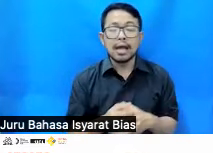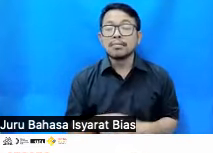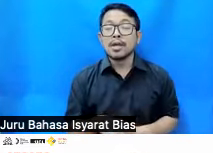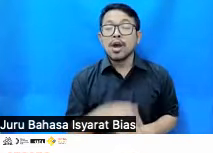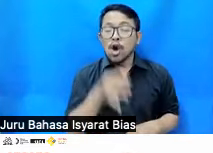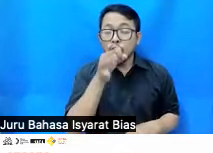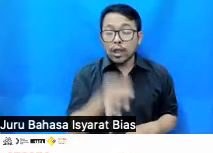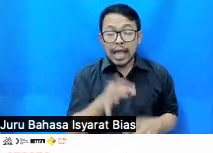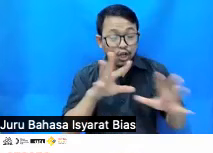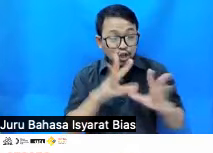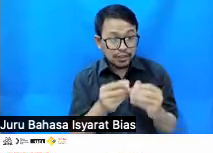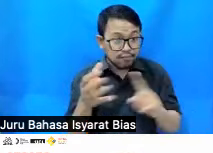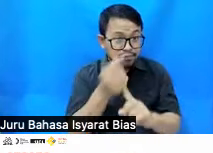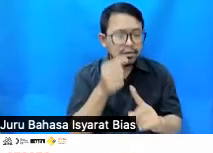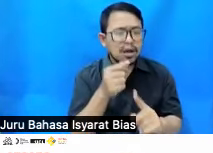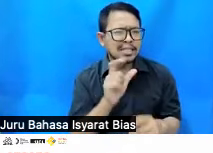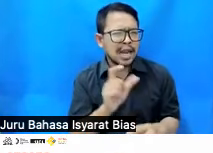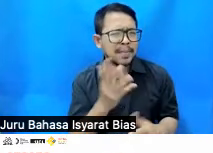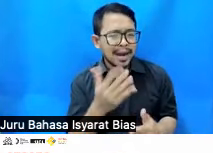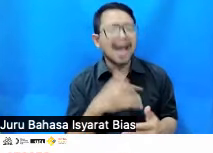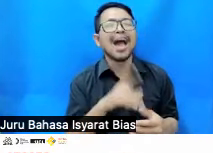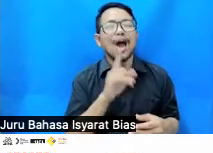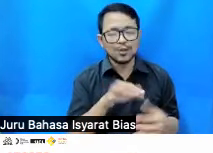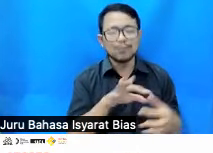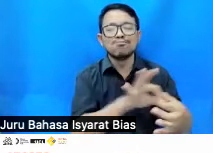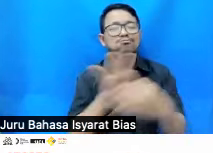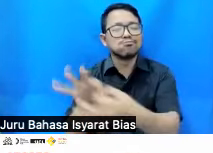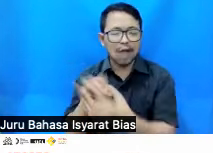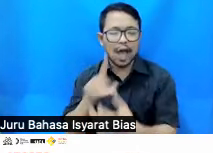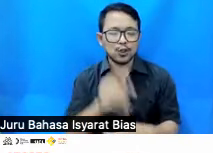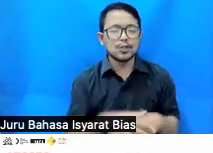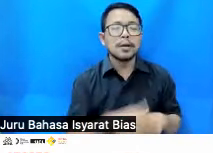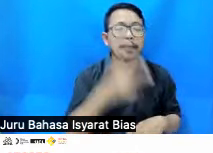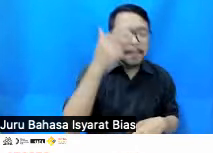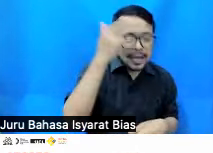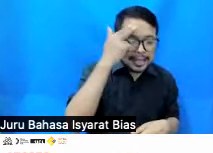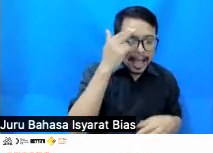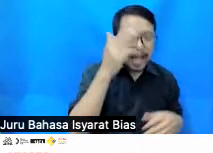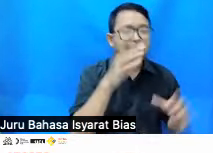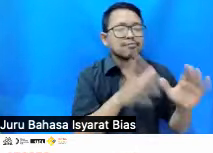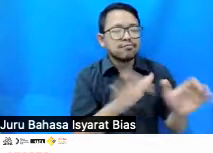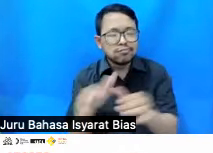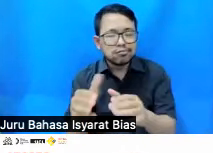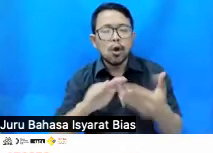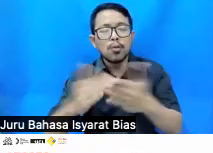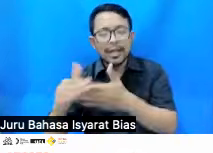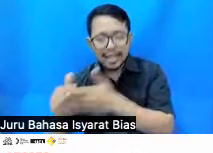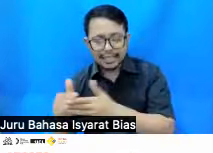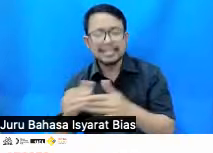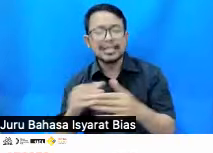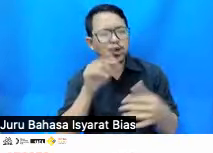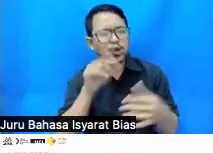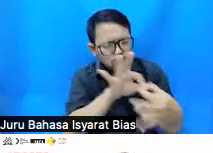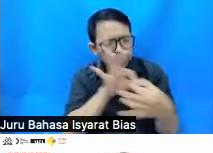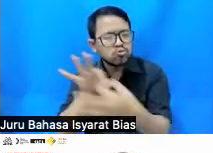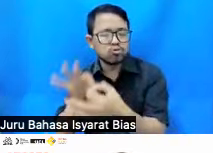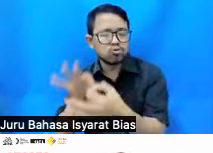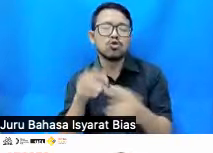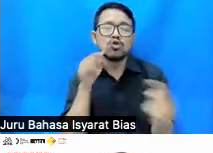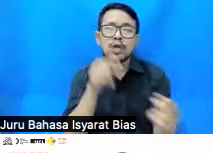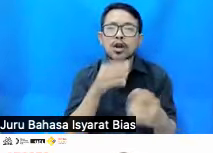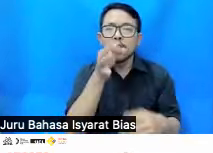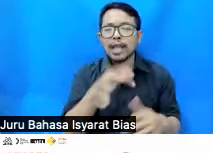government sectors, practitioners, communities, we all need to work together to make an inclusive city. And while we see this is starting